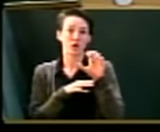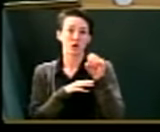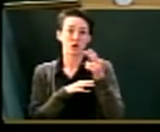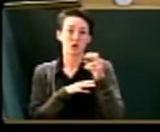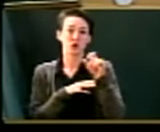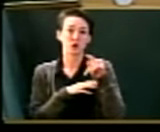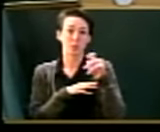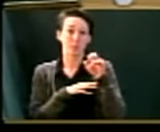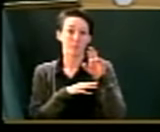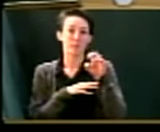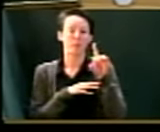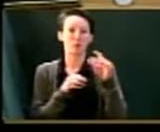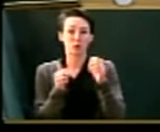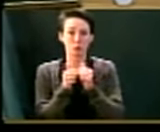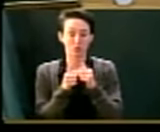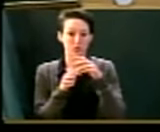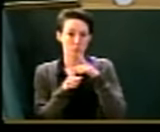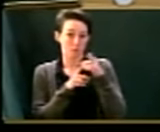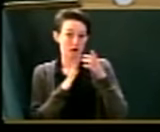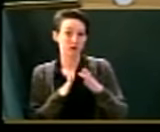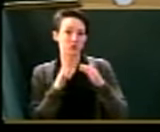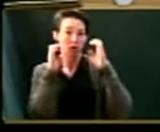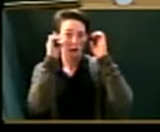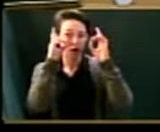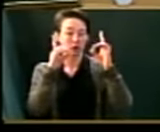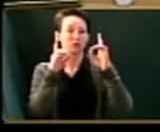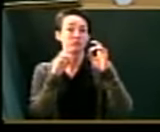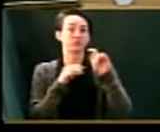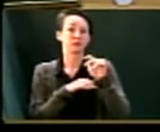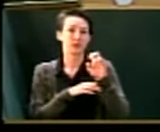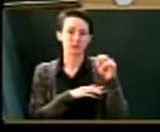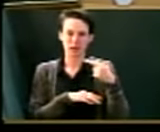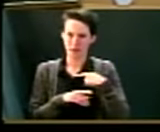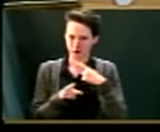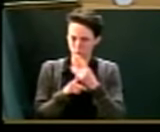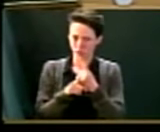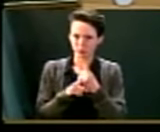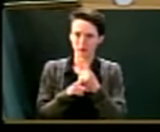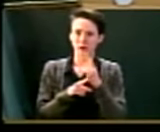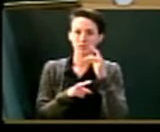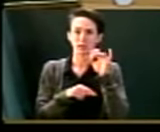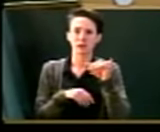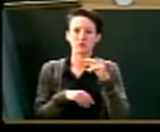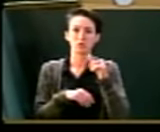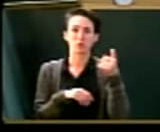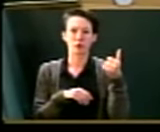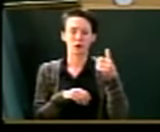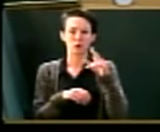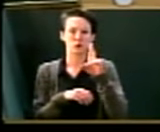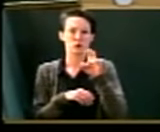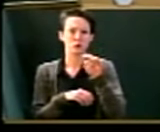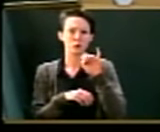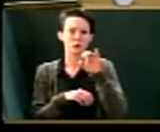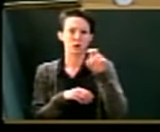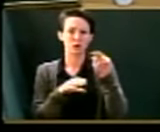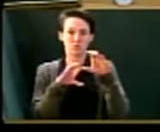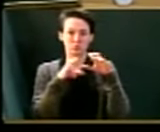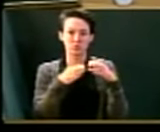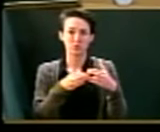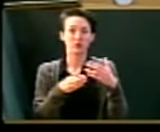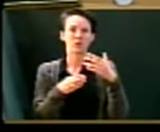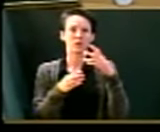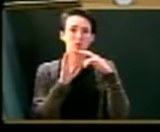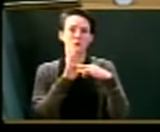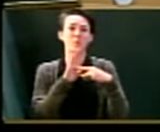with the Professional Educators of Tennessee. Am I correct? That's the other union that